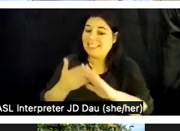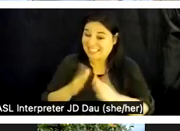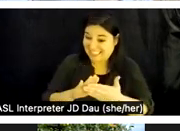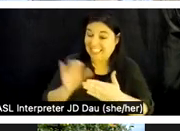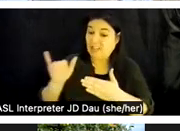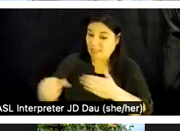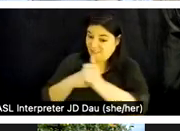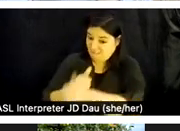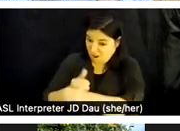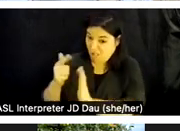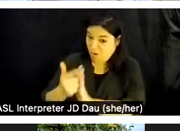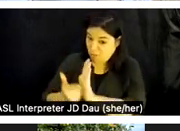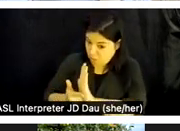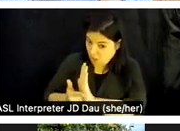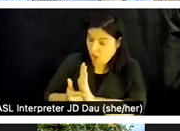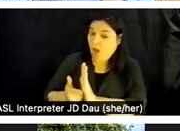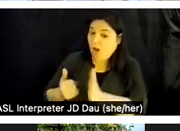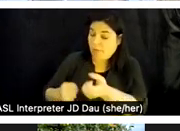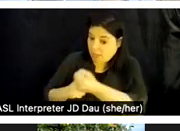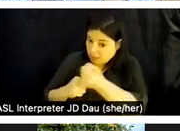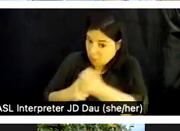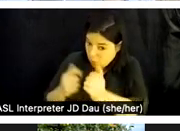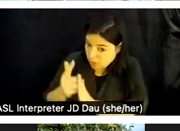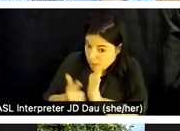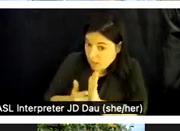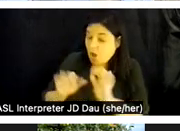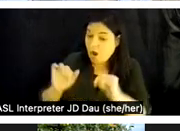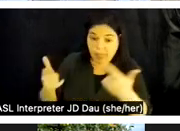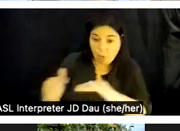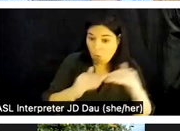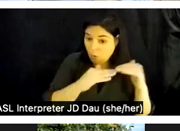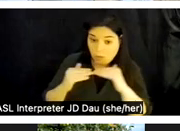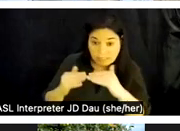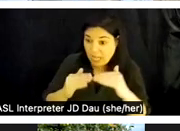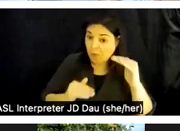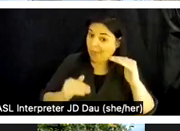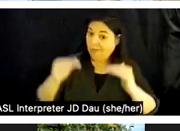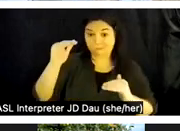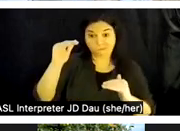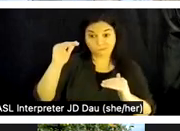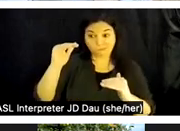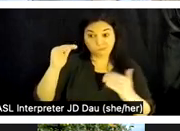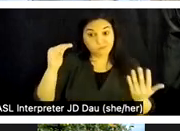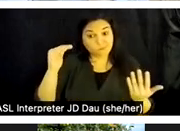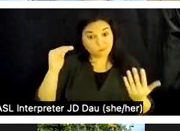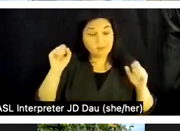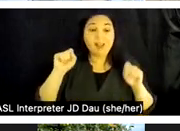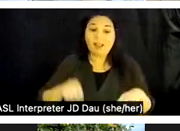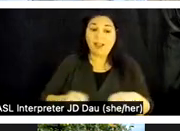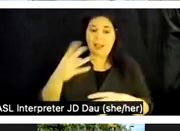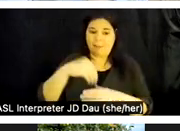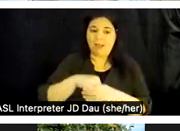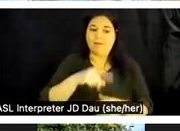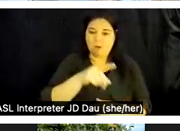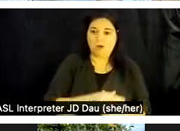laws. Are they enforcing them everywhere the same, not the same? Those might be covered.